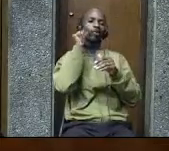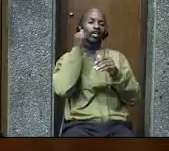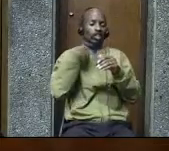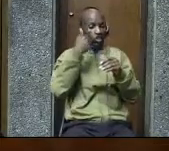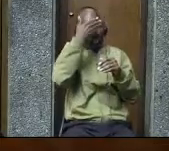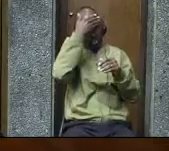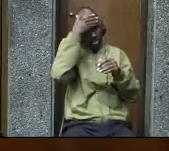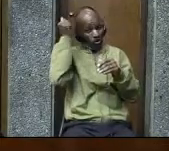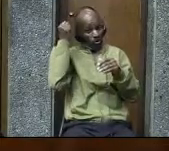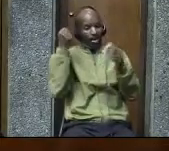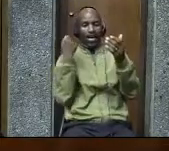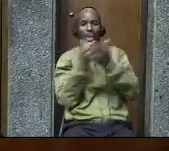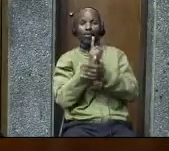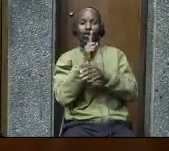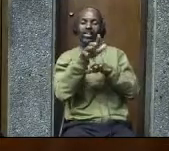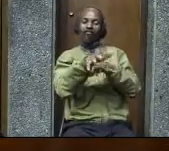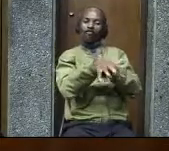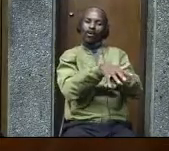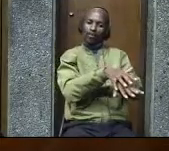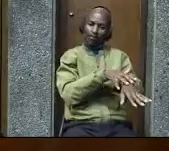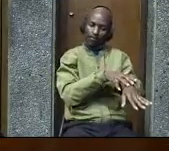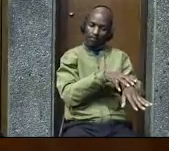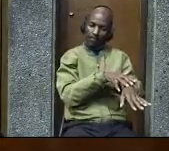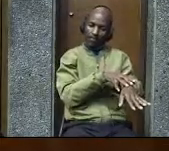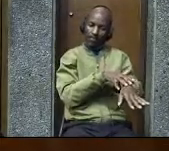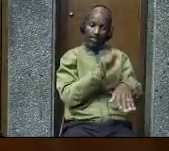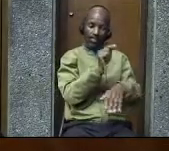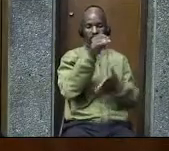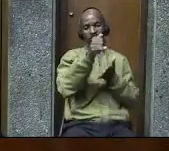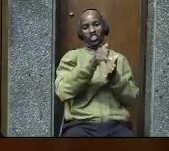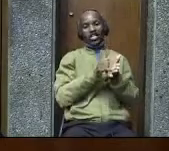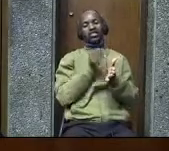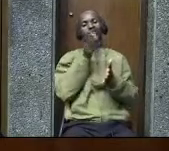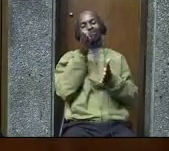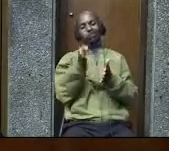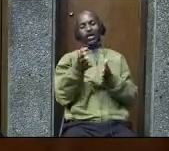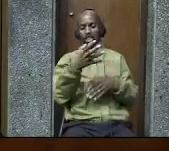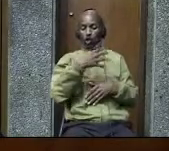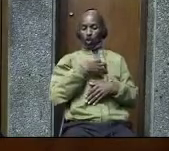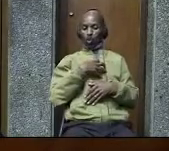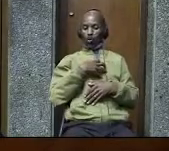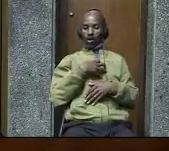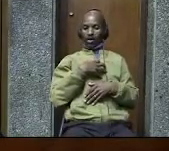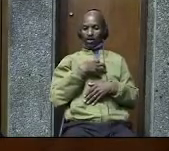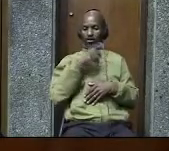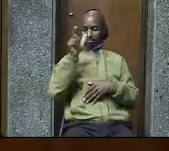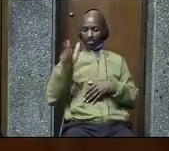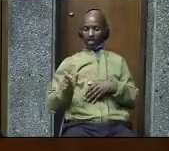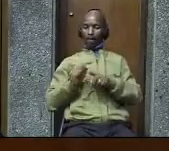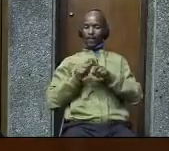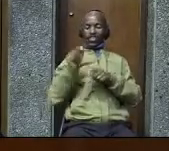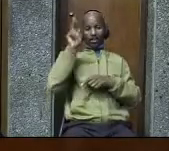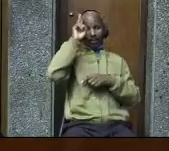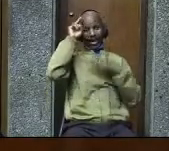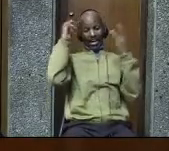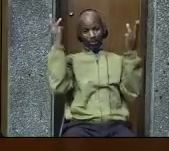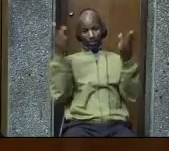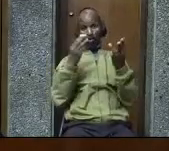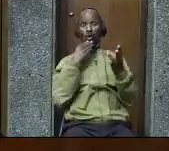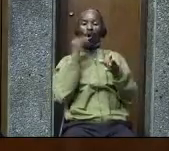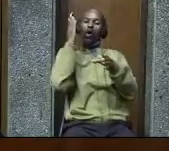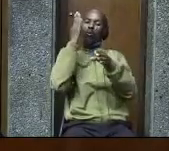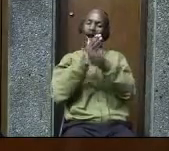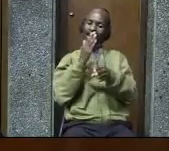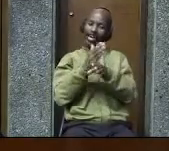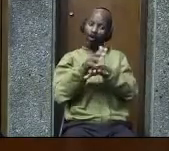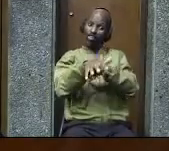know what is going on the farm. He is just there as the owner. But the black people that are working